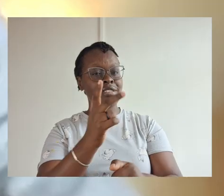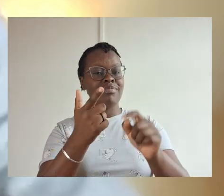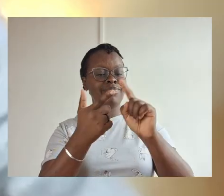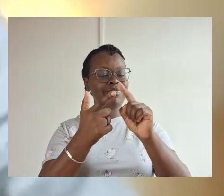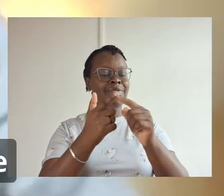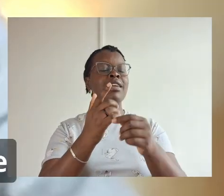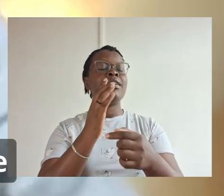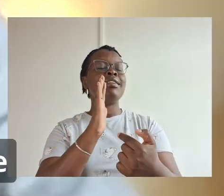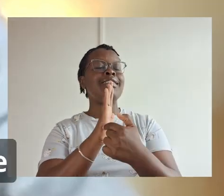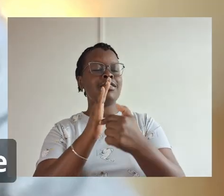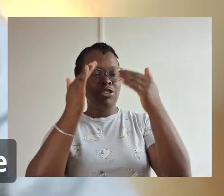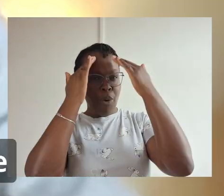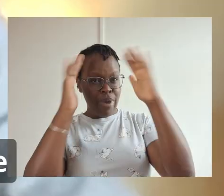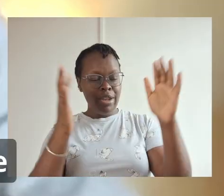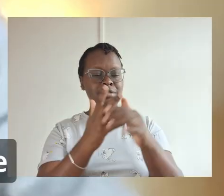literacy, and